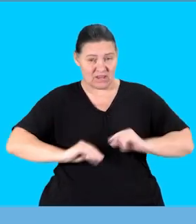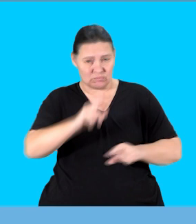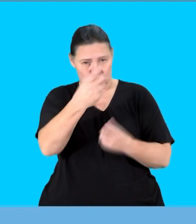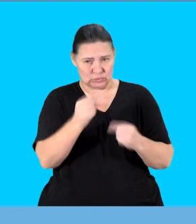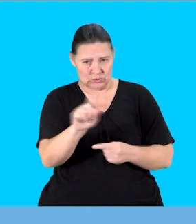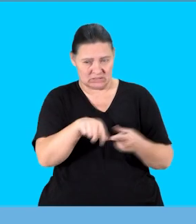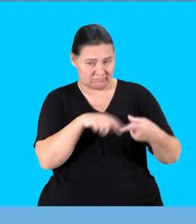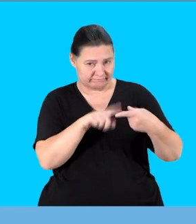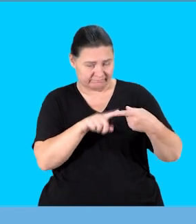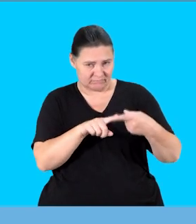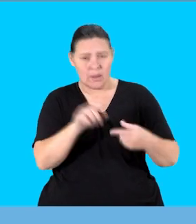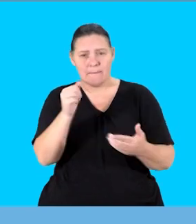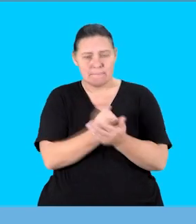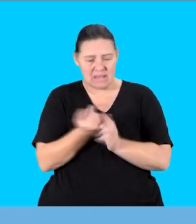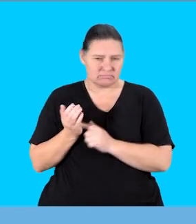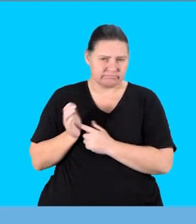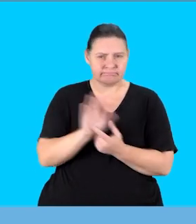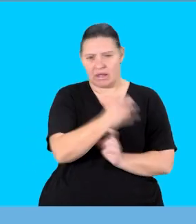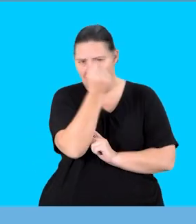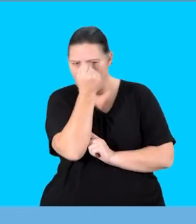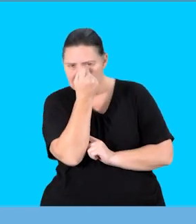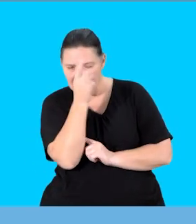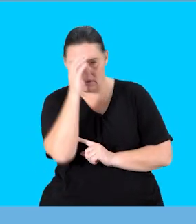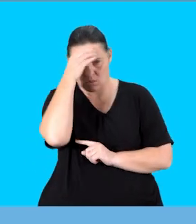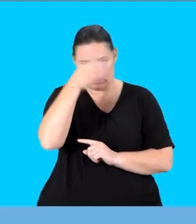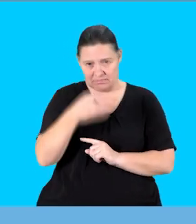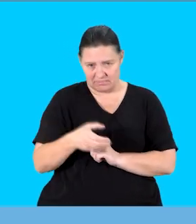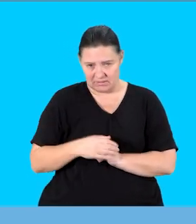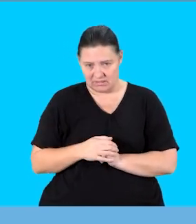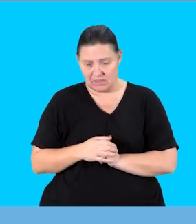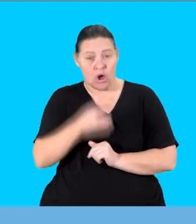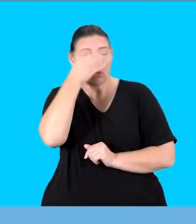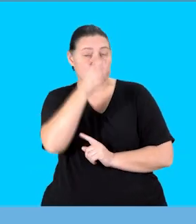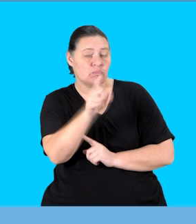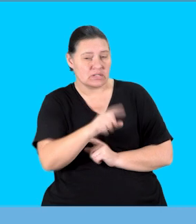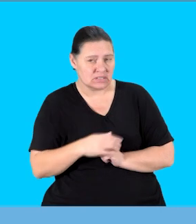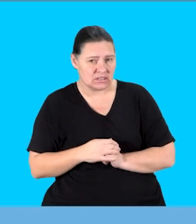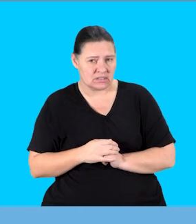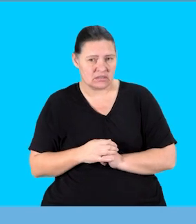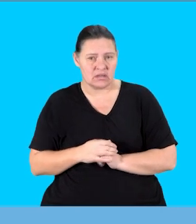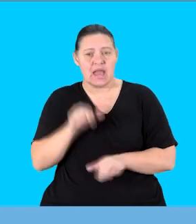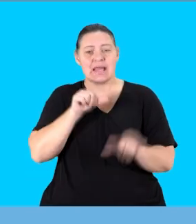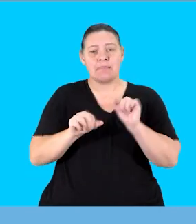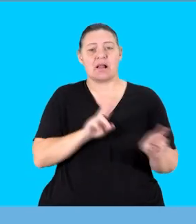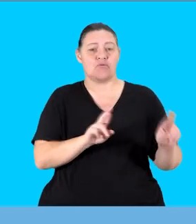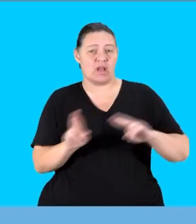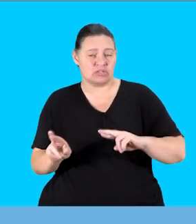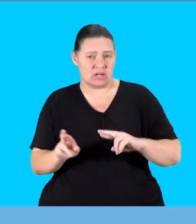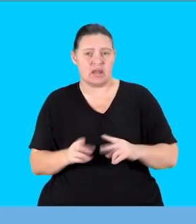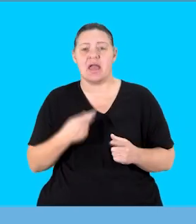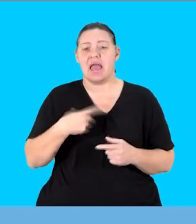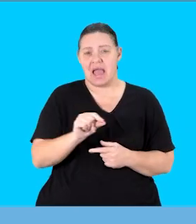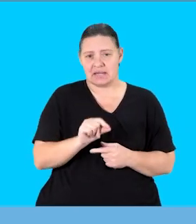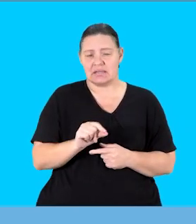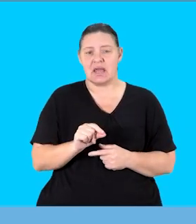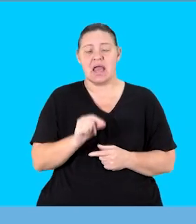following. Number one, you need to be able to display an understanding of the concepts. The concepts are the chemical